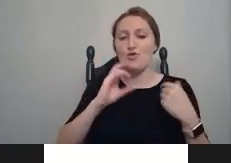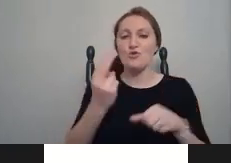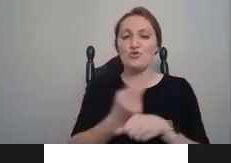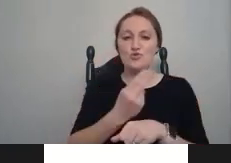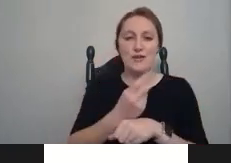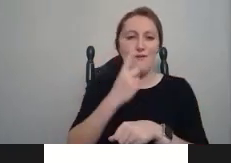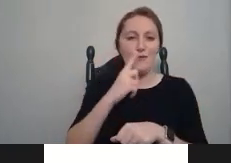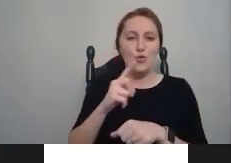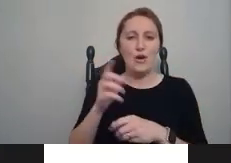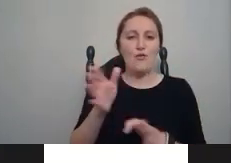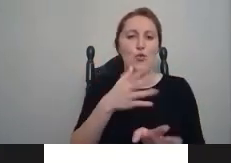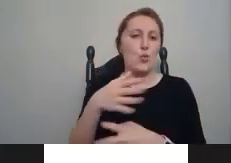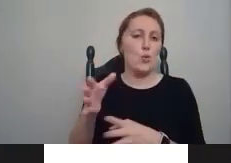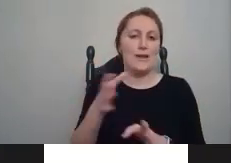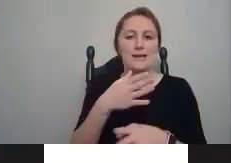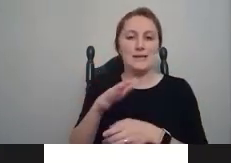cooling site.